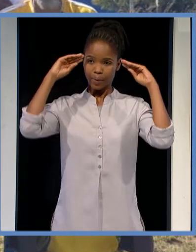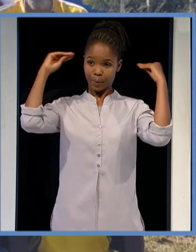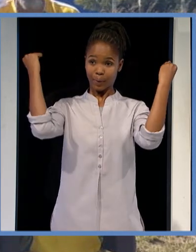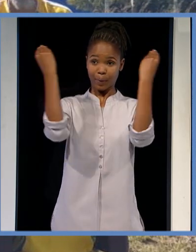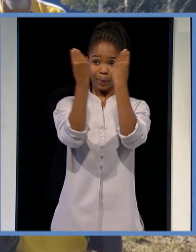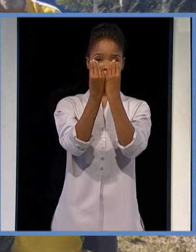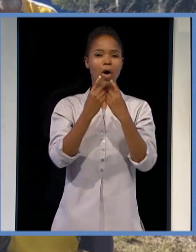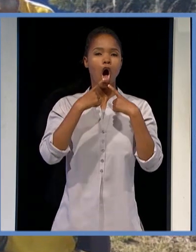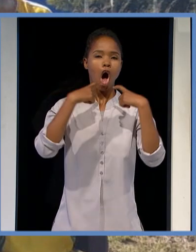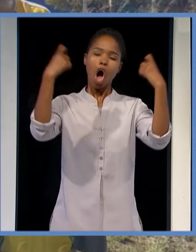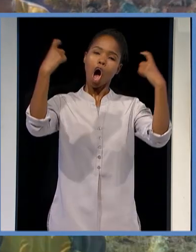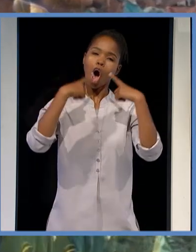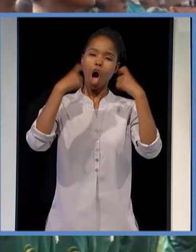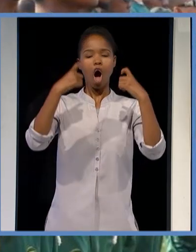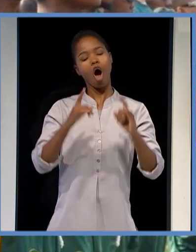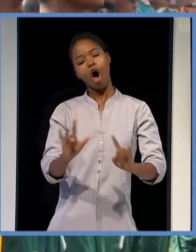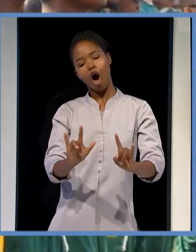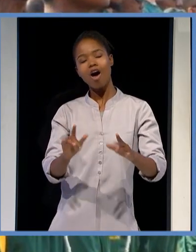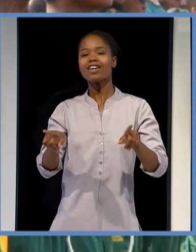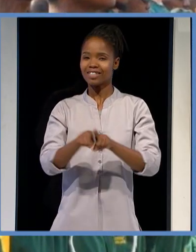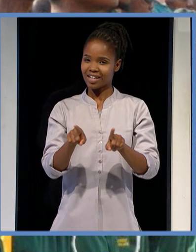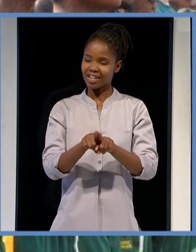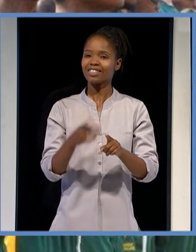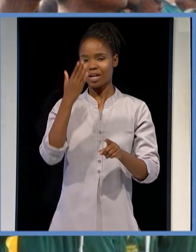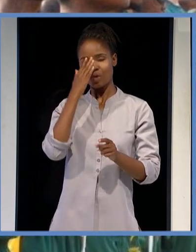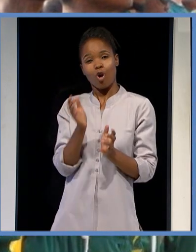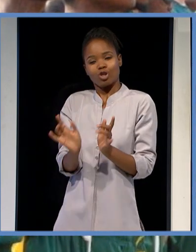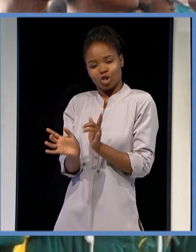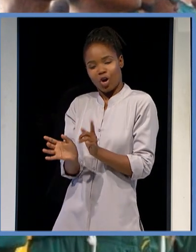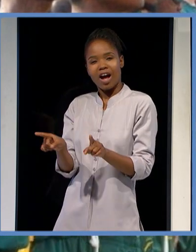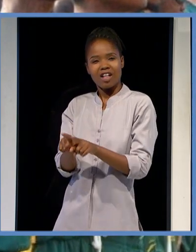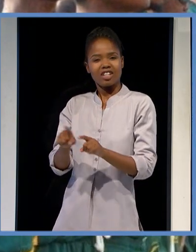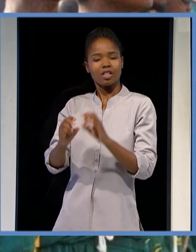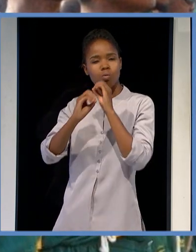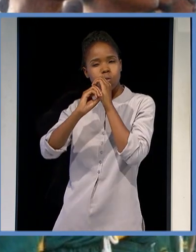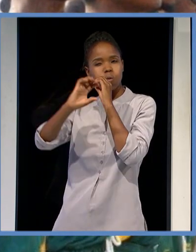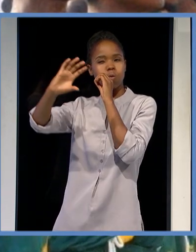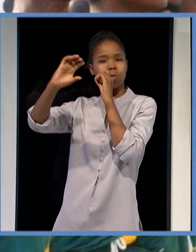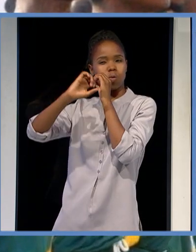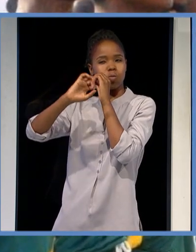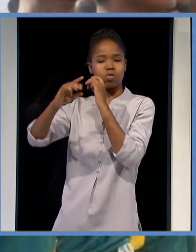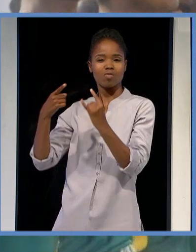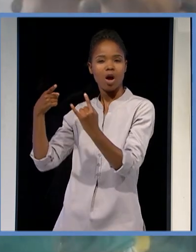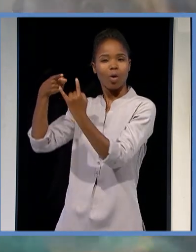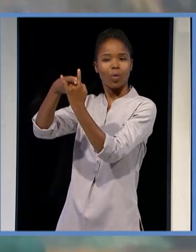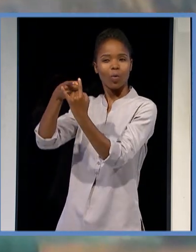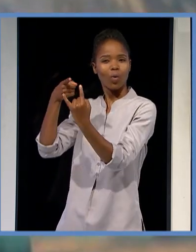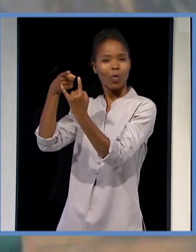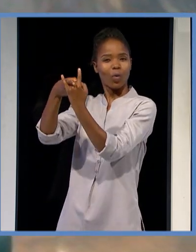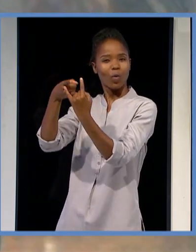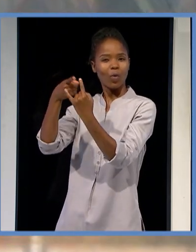"How's that?" are as much a part of the national sporting landscape as La Duma and Hikomi